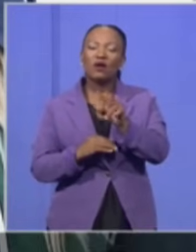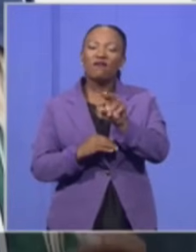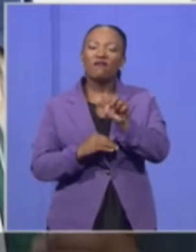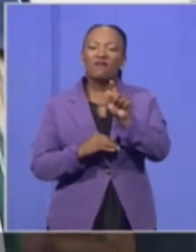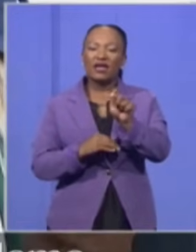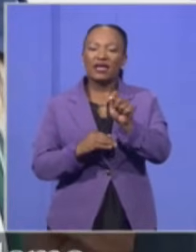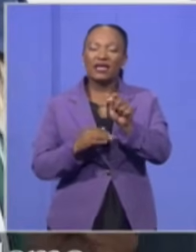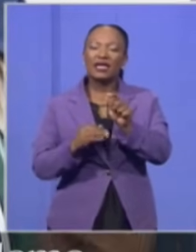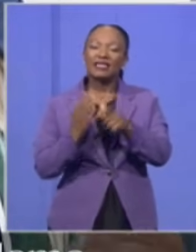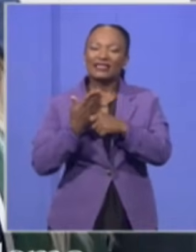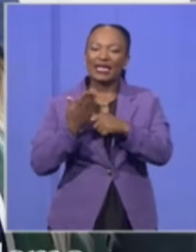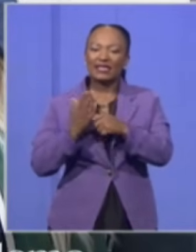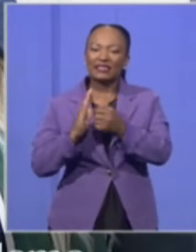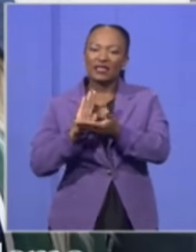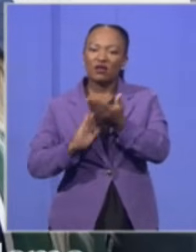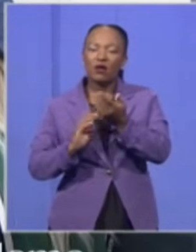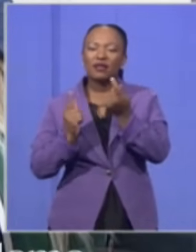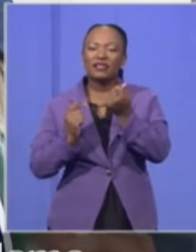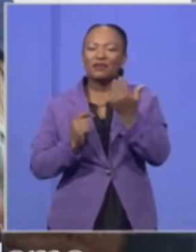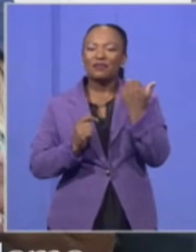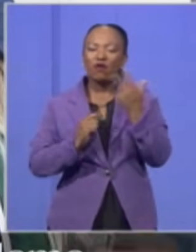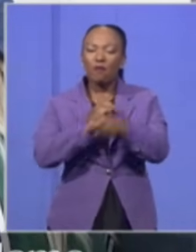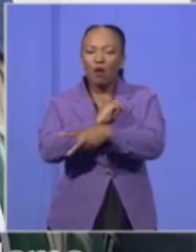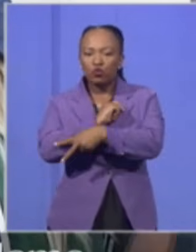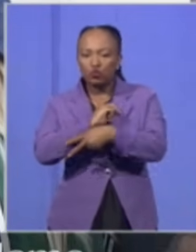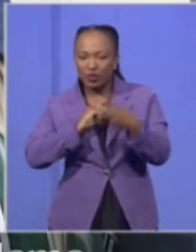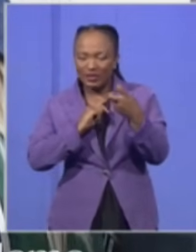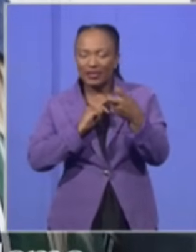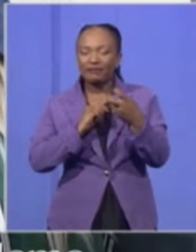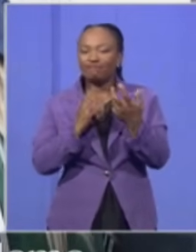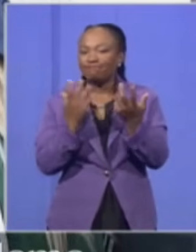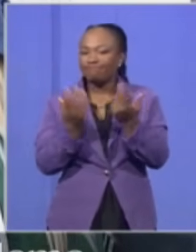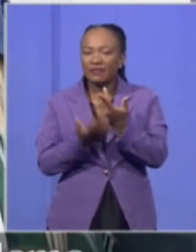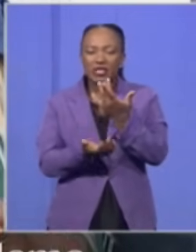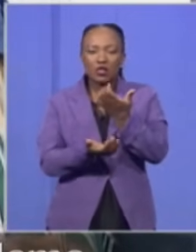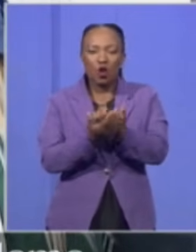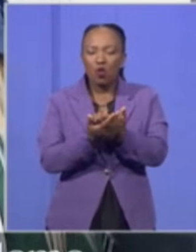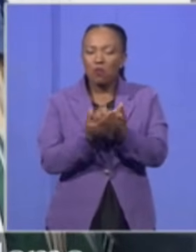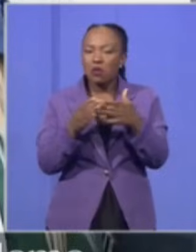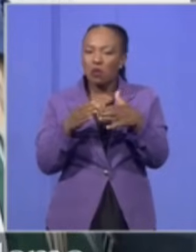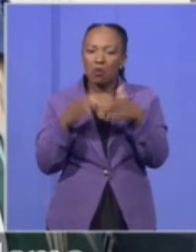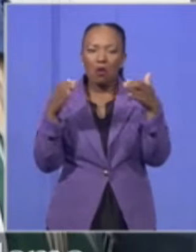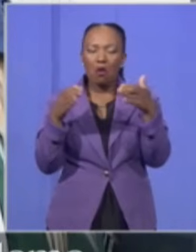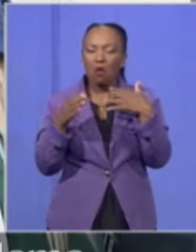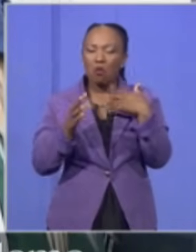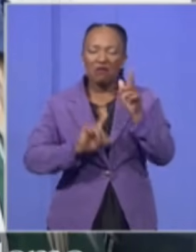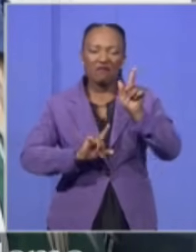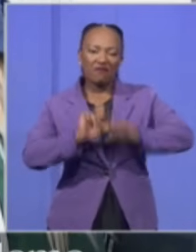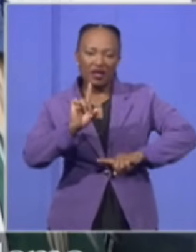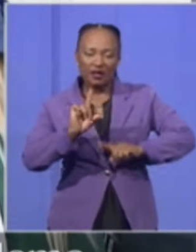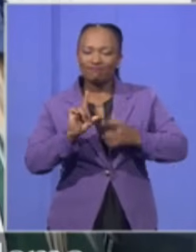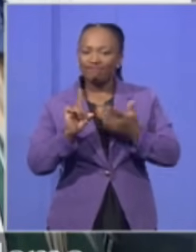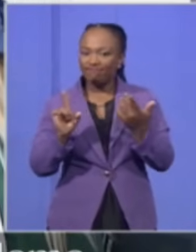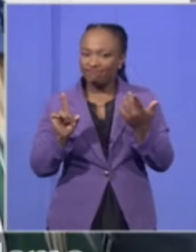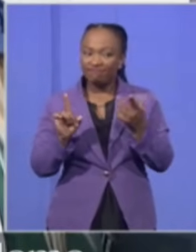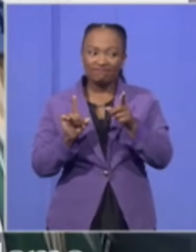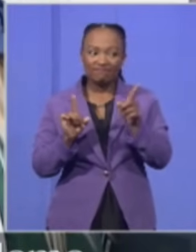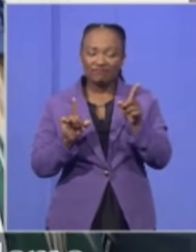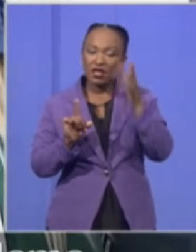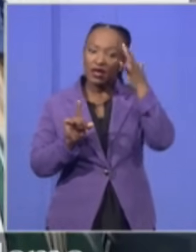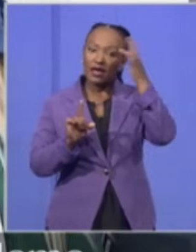madi a utswitswe mo dijareng tse di hitileng re paletswe go godisa economy mo bohelong re paletswe go fokotsa gore puso e